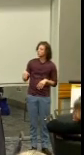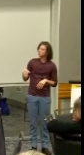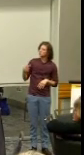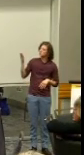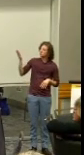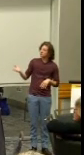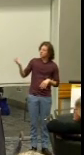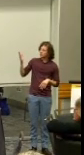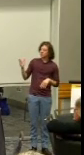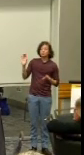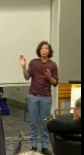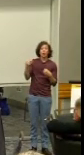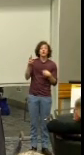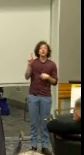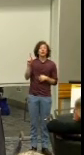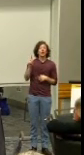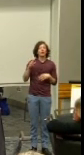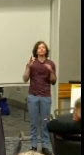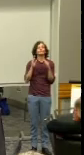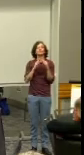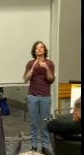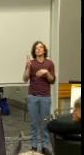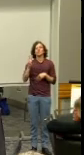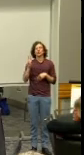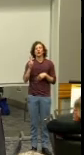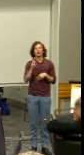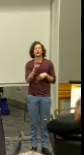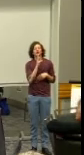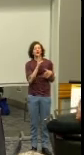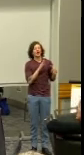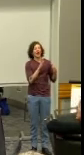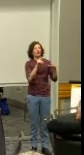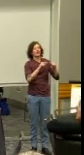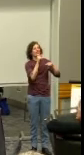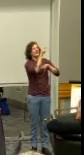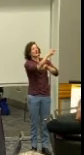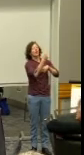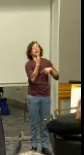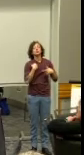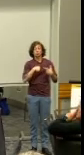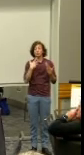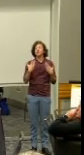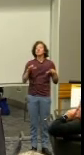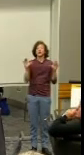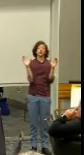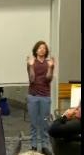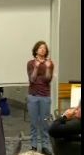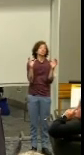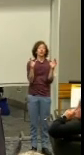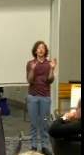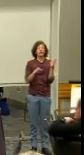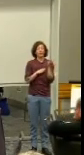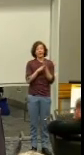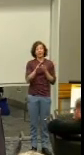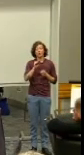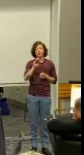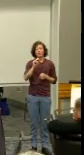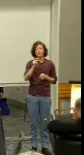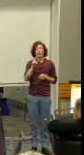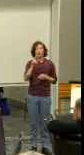in downtown Vancouver, across the river. We are a certified minority-owned business. We are also very committed to